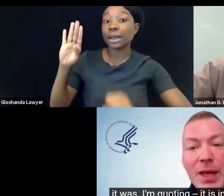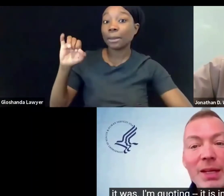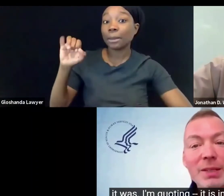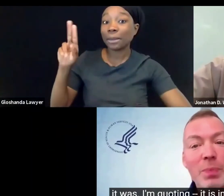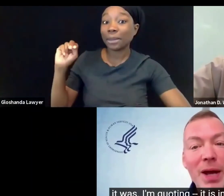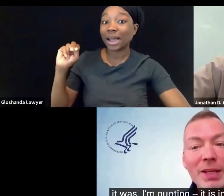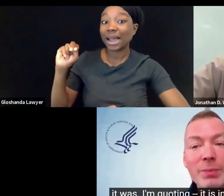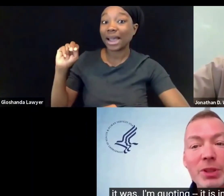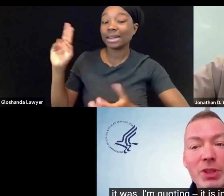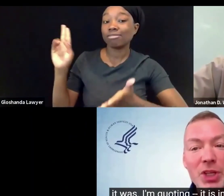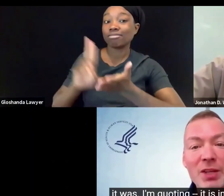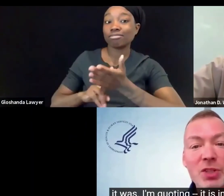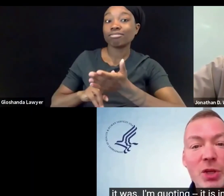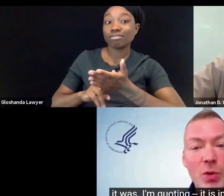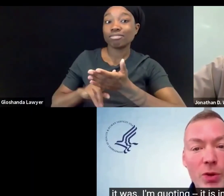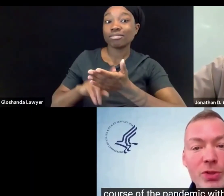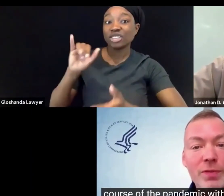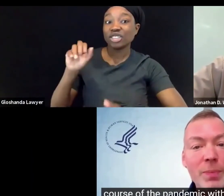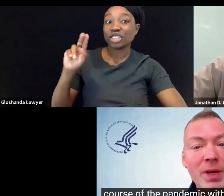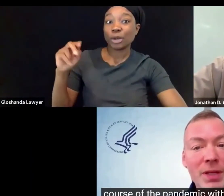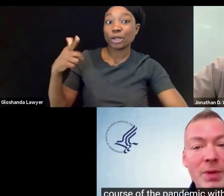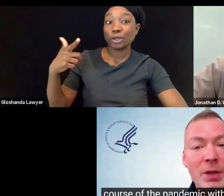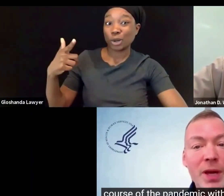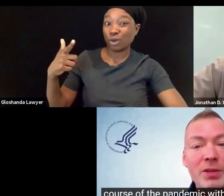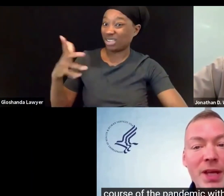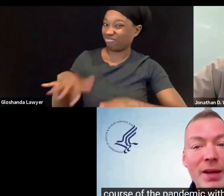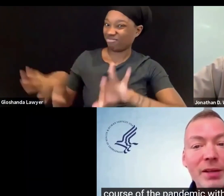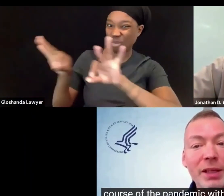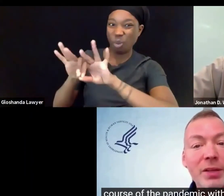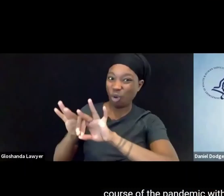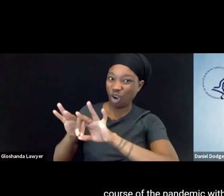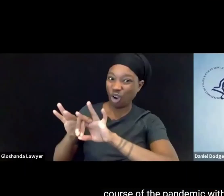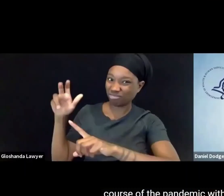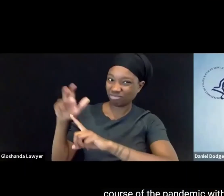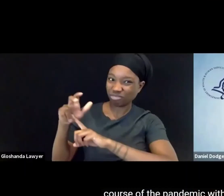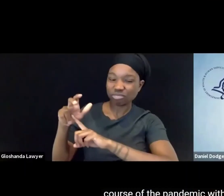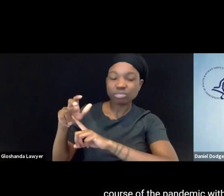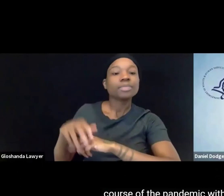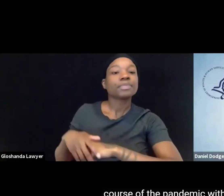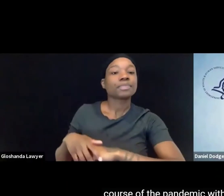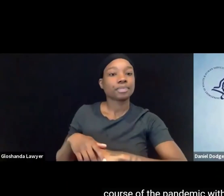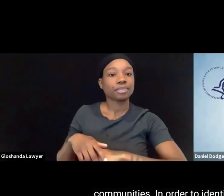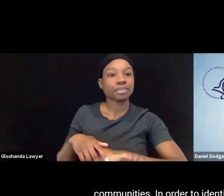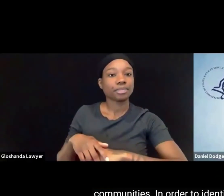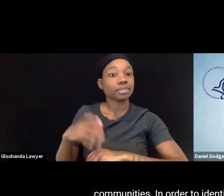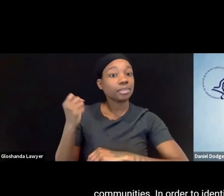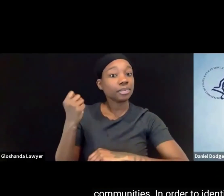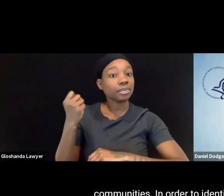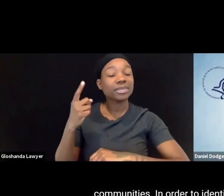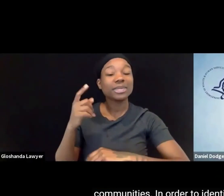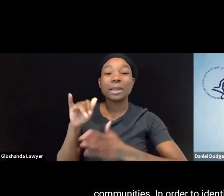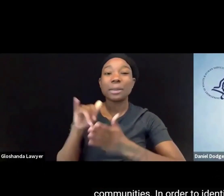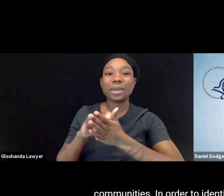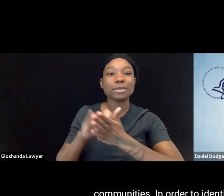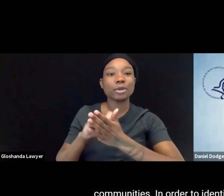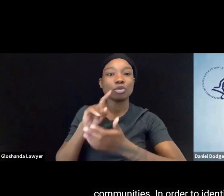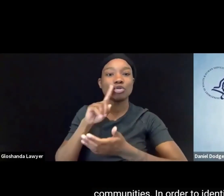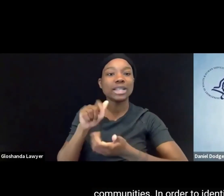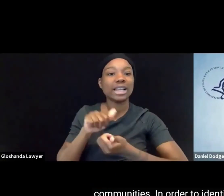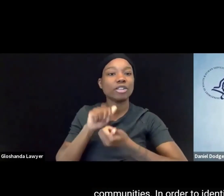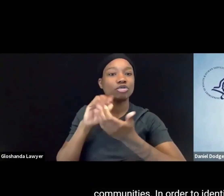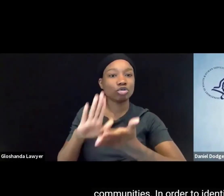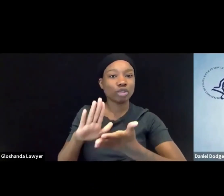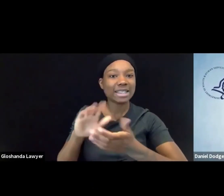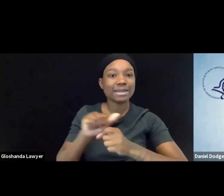quoting, "It is impossible to change the course of the pandemic without tackling it in the hardest hit communities. In order to identify and